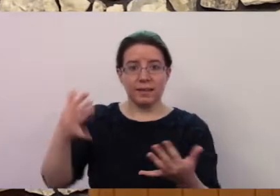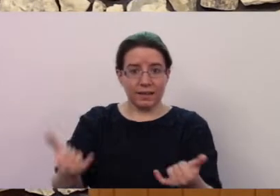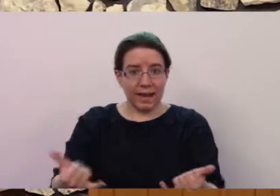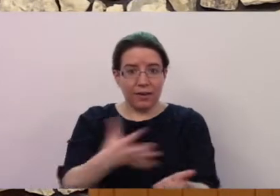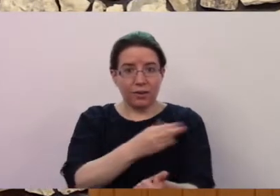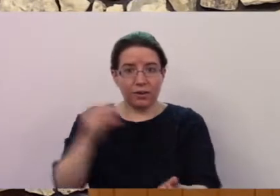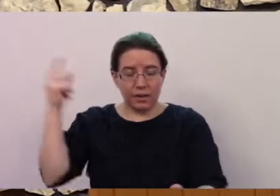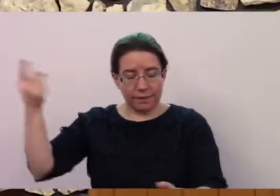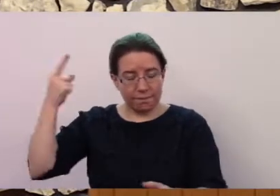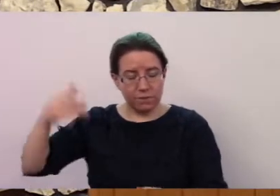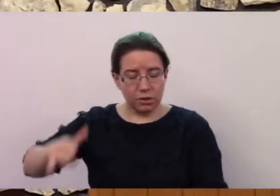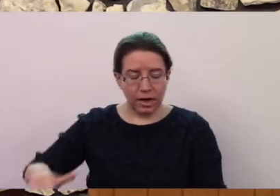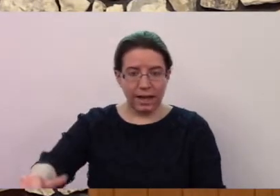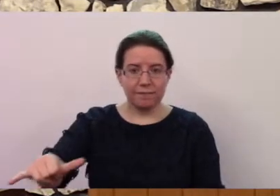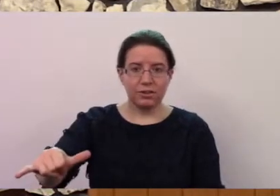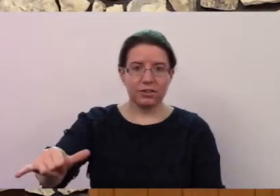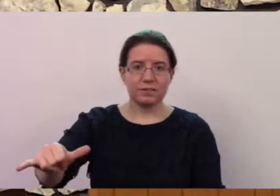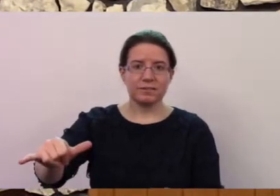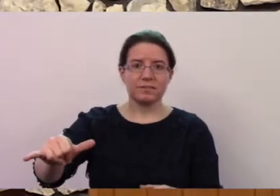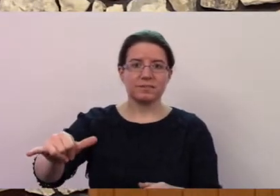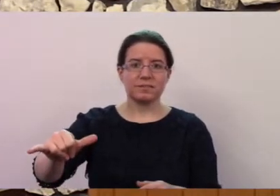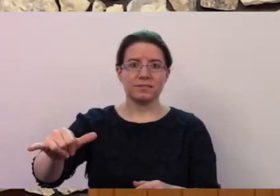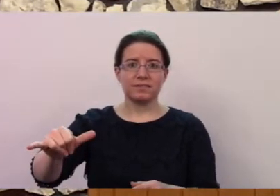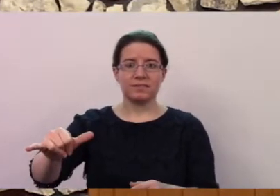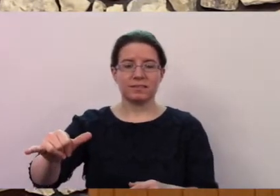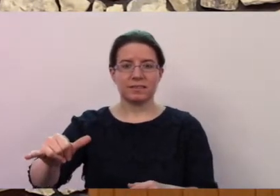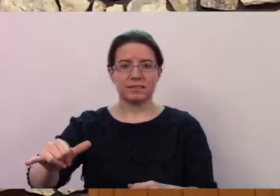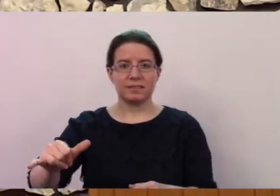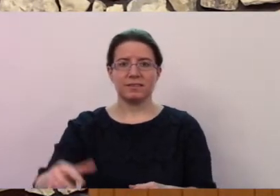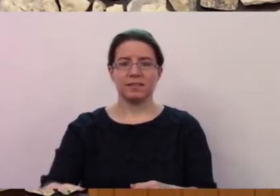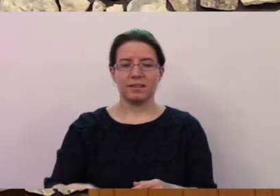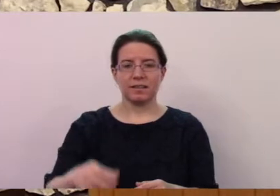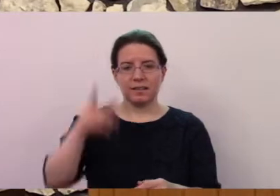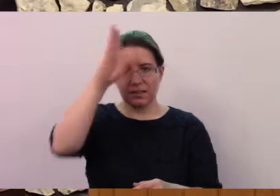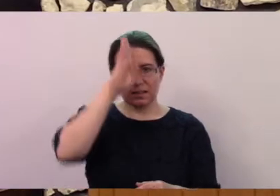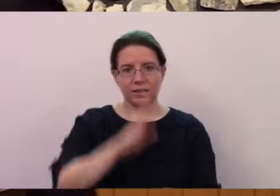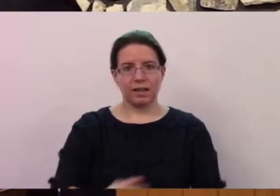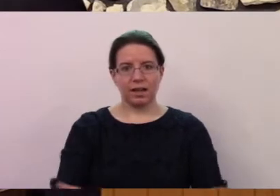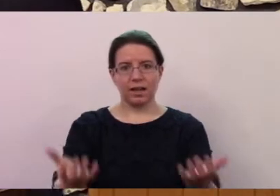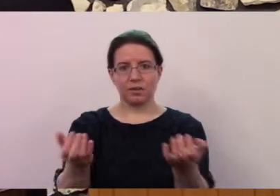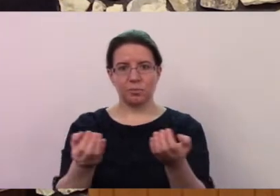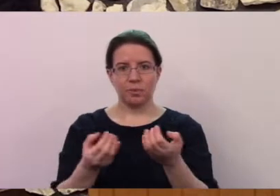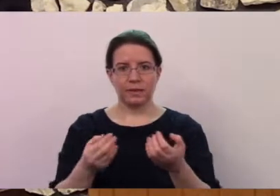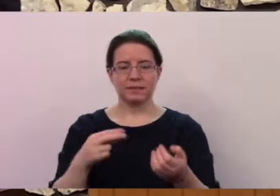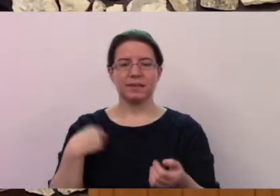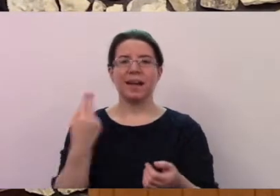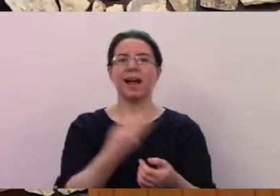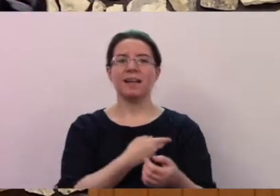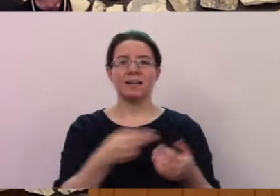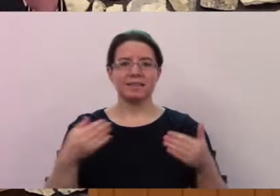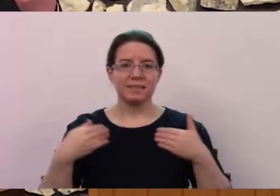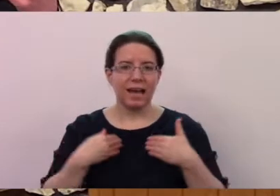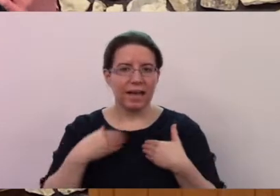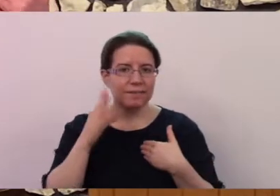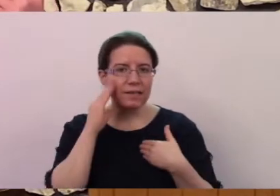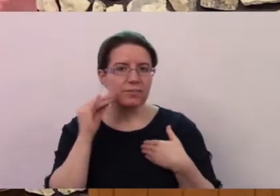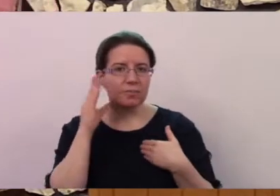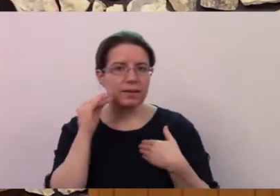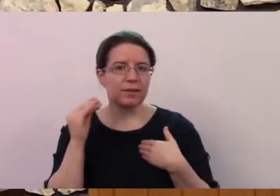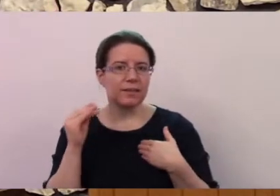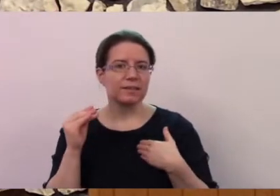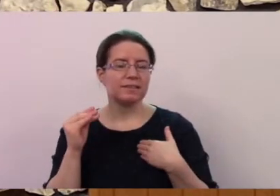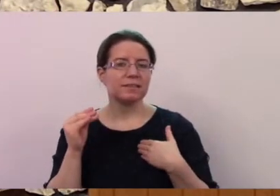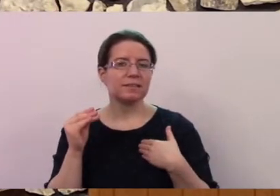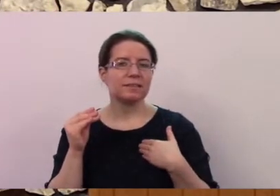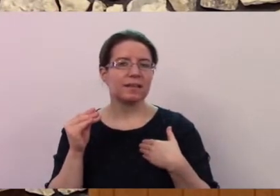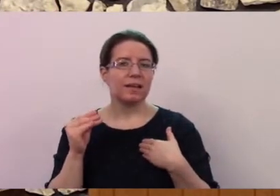forever. Hallelujah. Wow. Oh, yes, God wants us to have that experience.